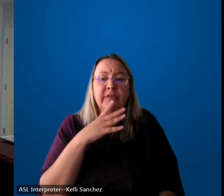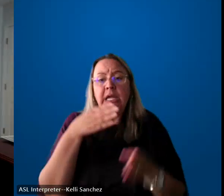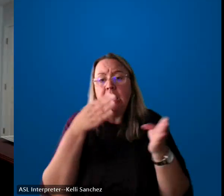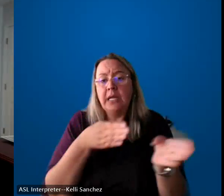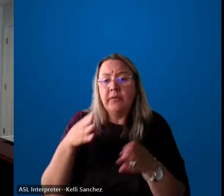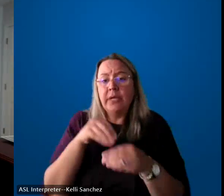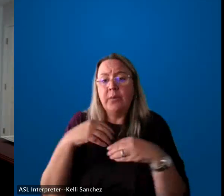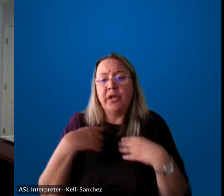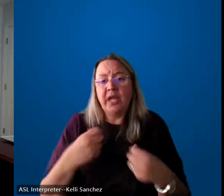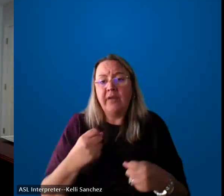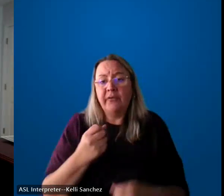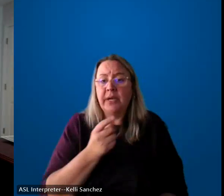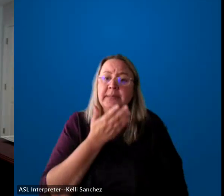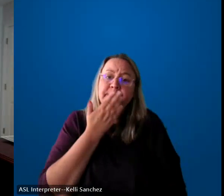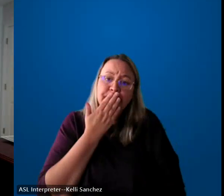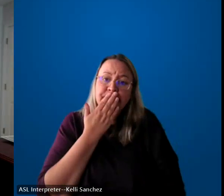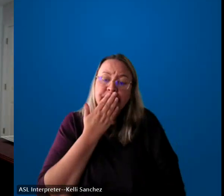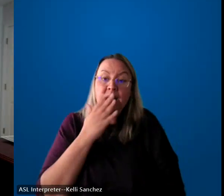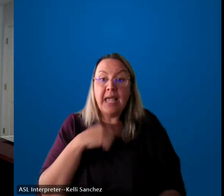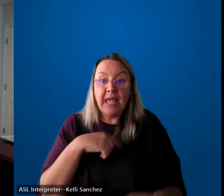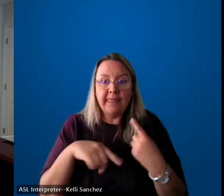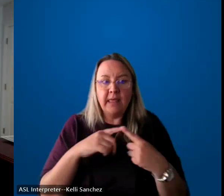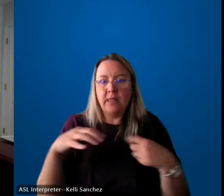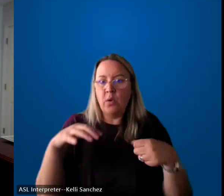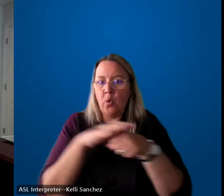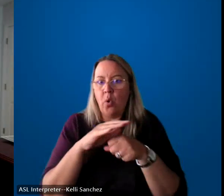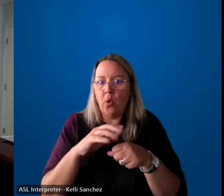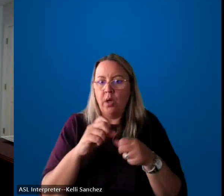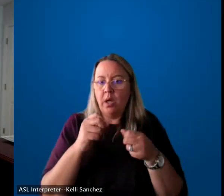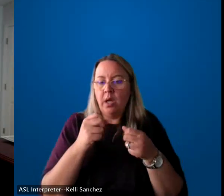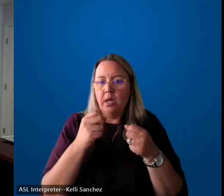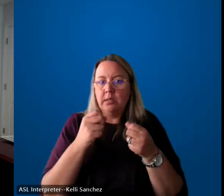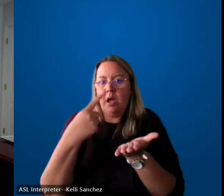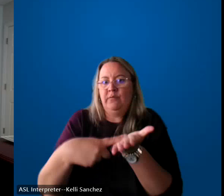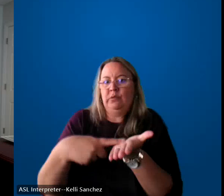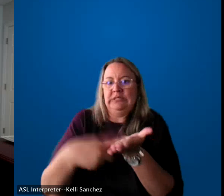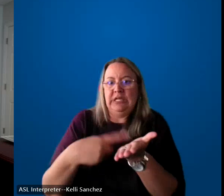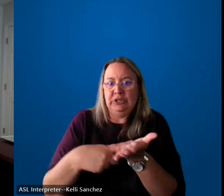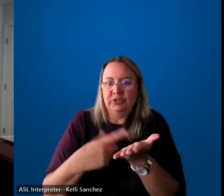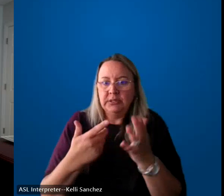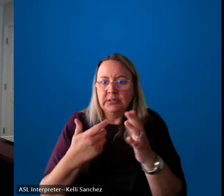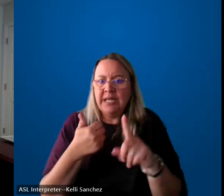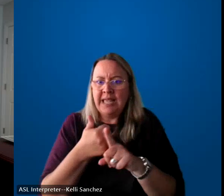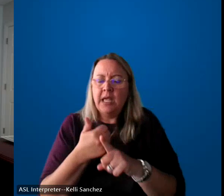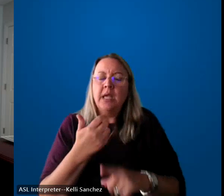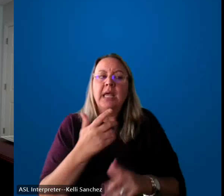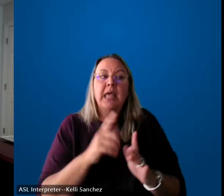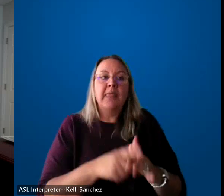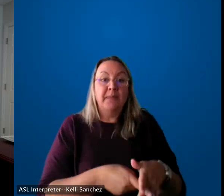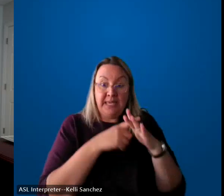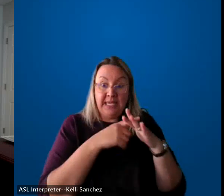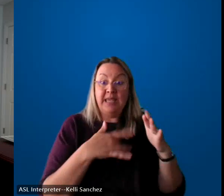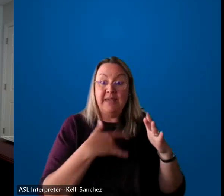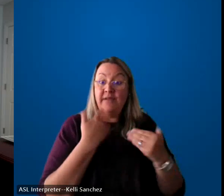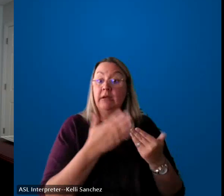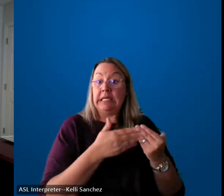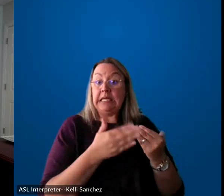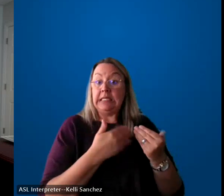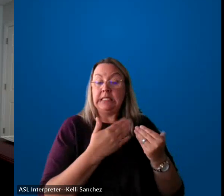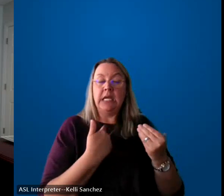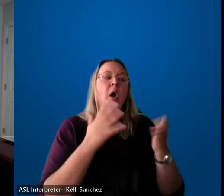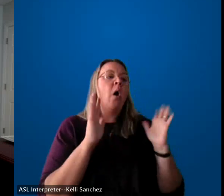in recovery and otherizing the entire subject matter. It felt easy and convenient that,